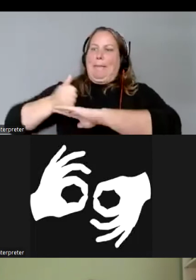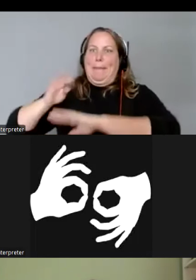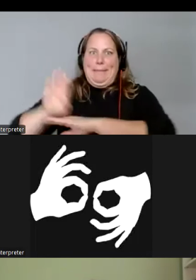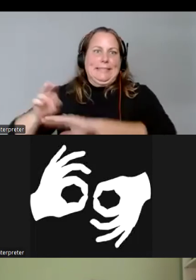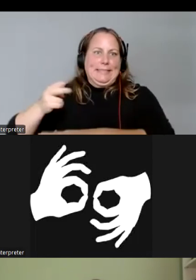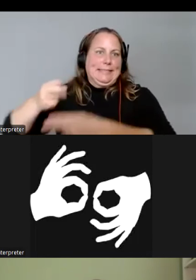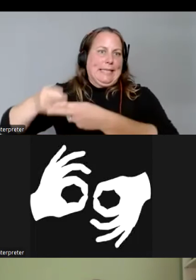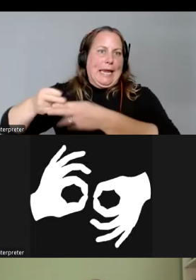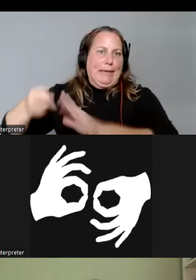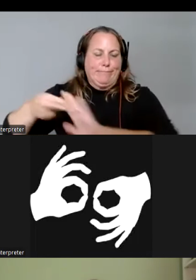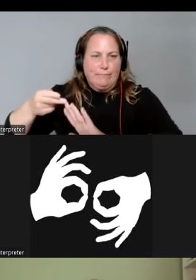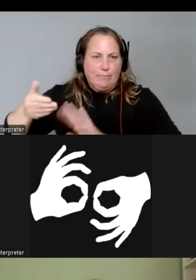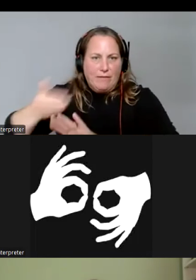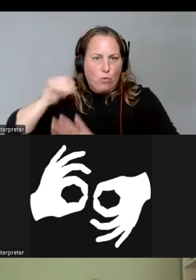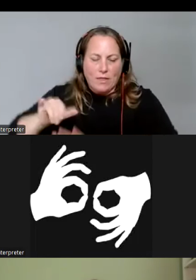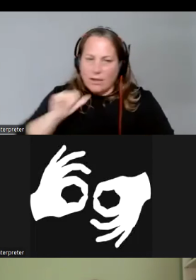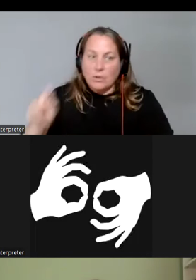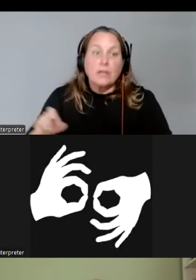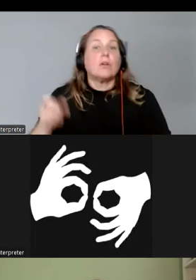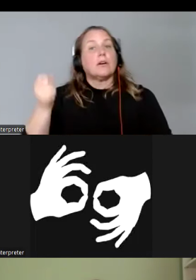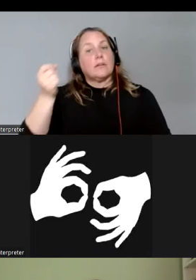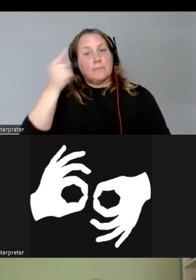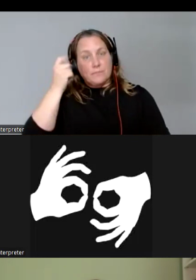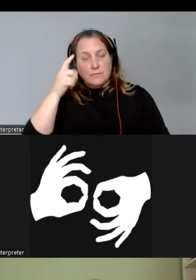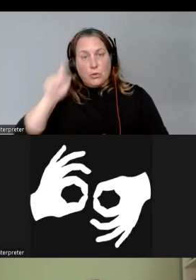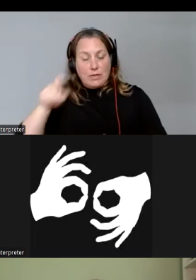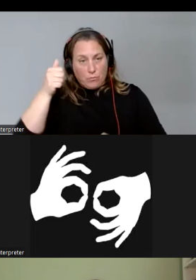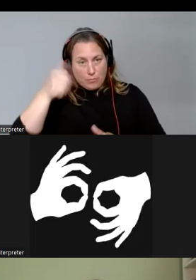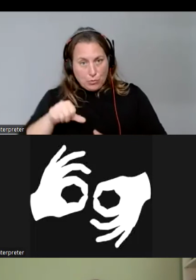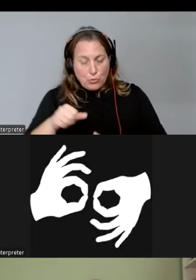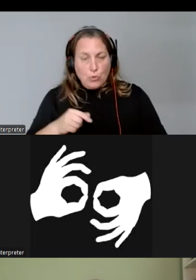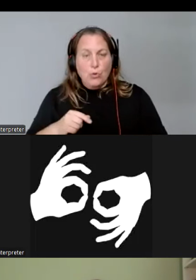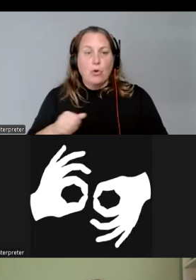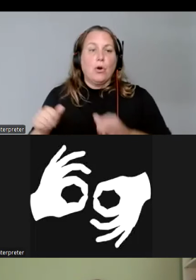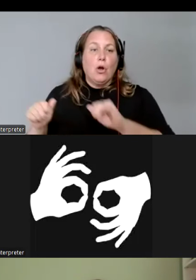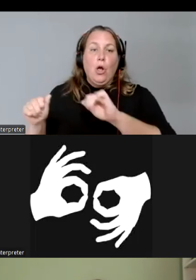need to ensure if you're applying as a collective that most